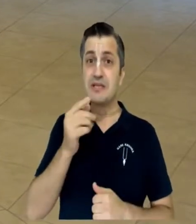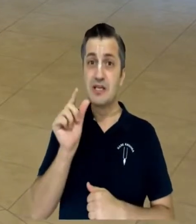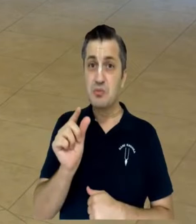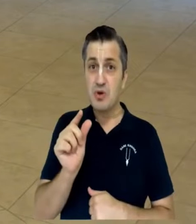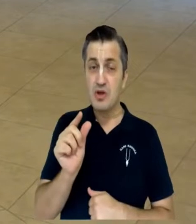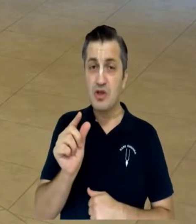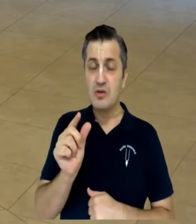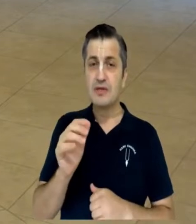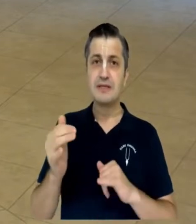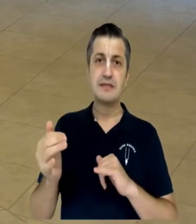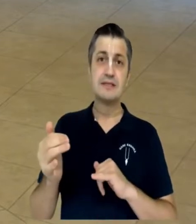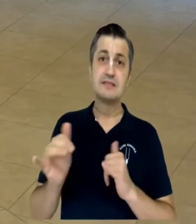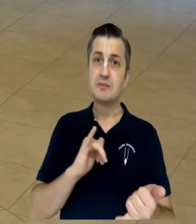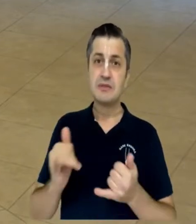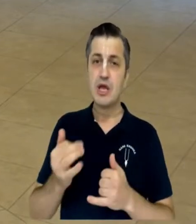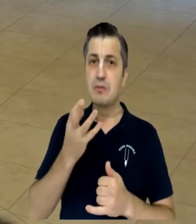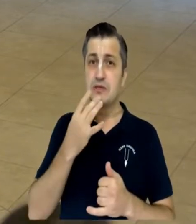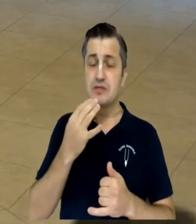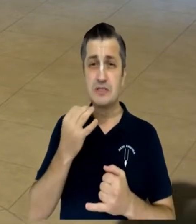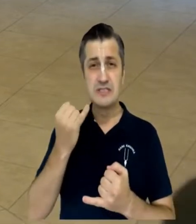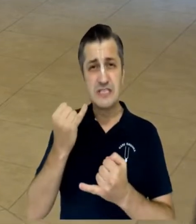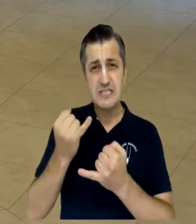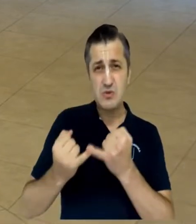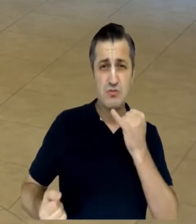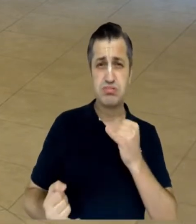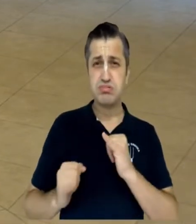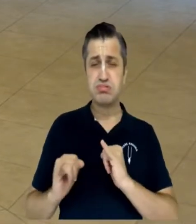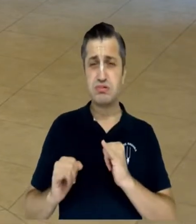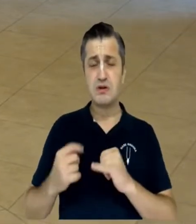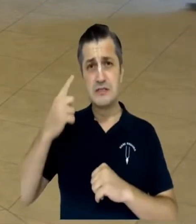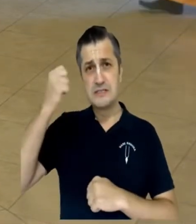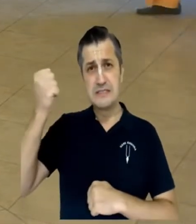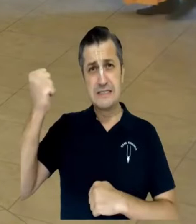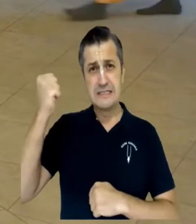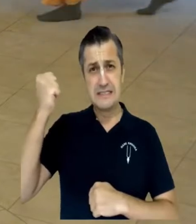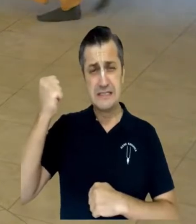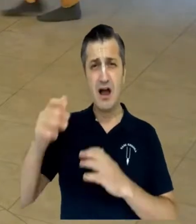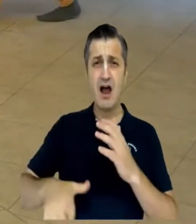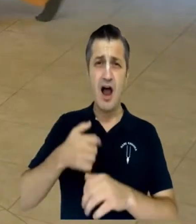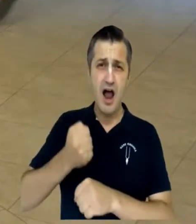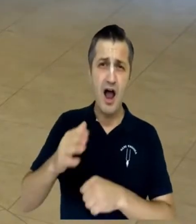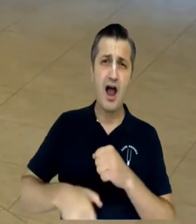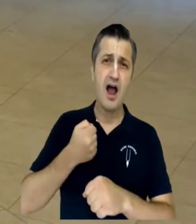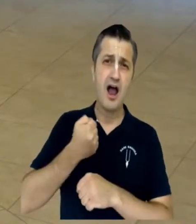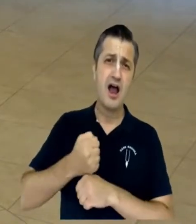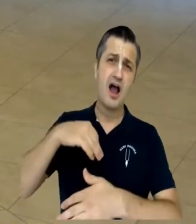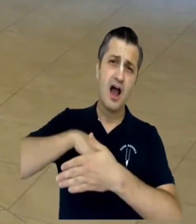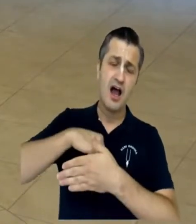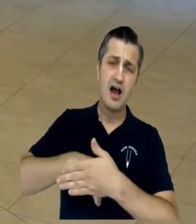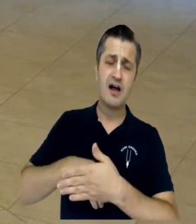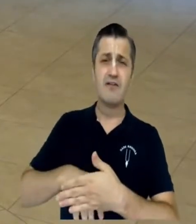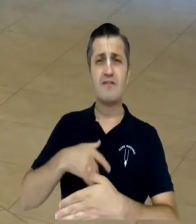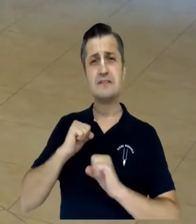severe, and like kind of we keep carrying them with us, and it can end up in regrets or grudges, resentment, and it